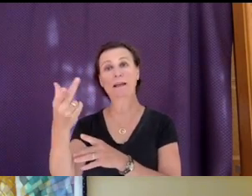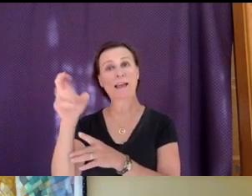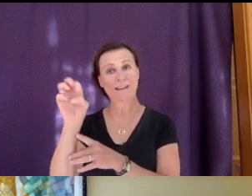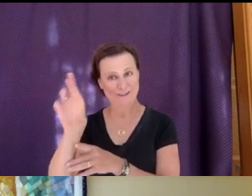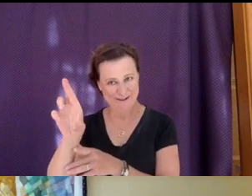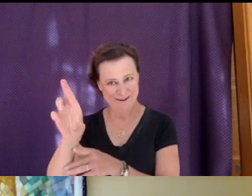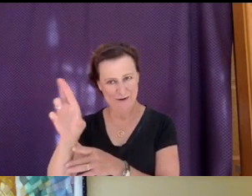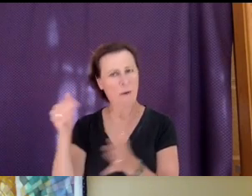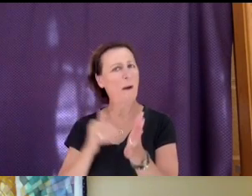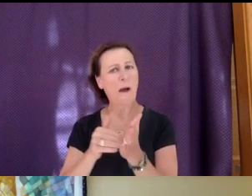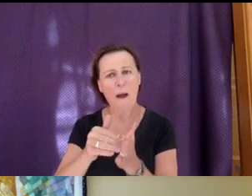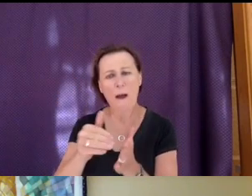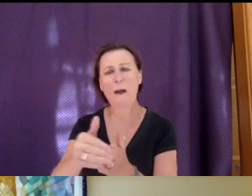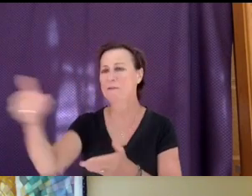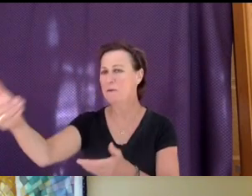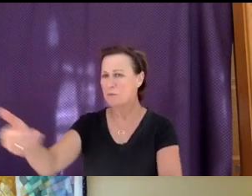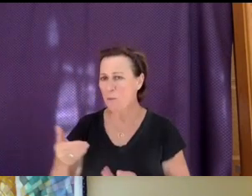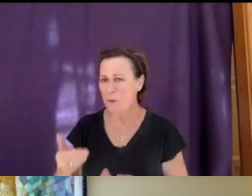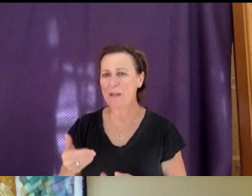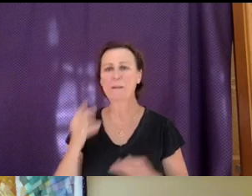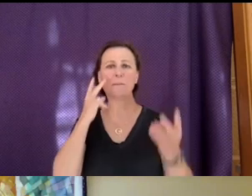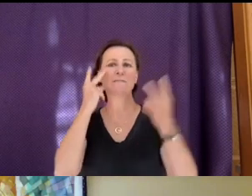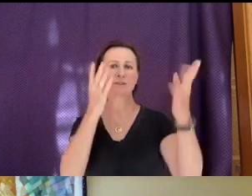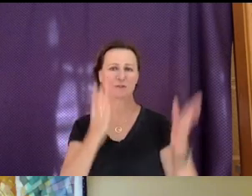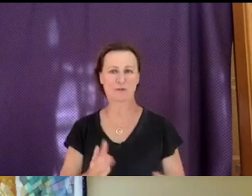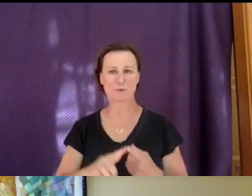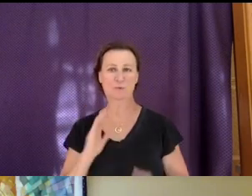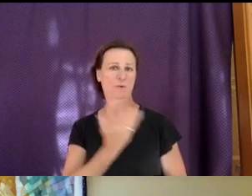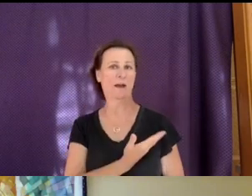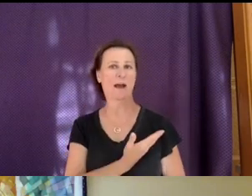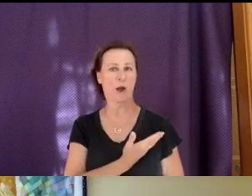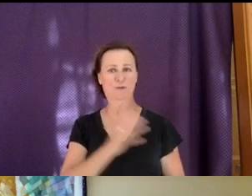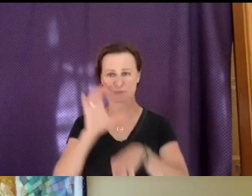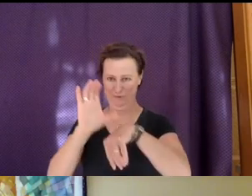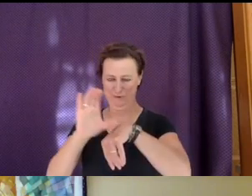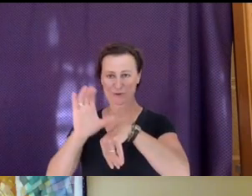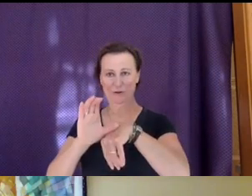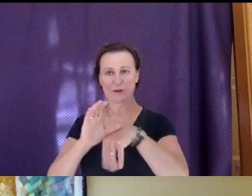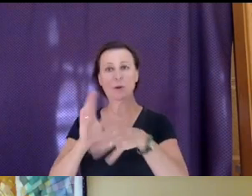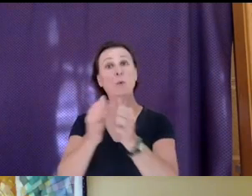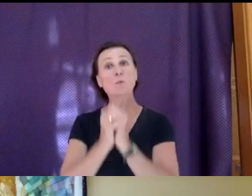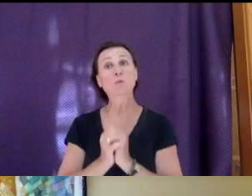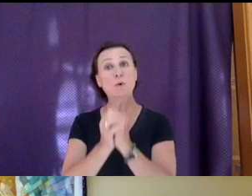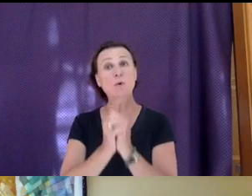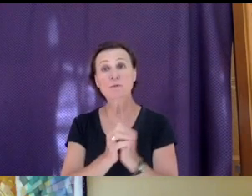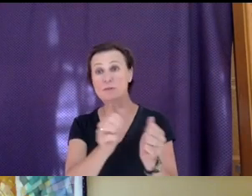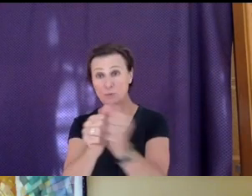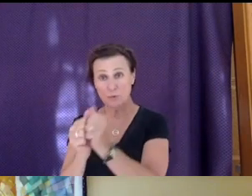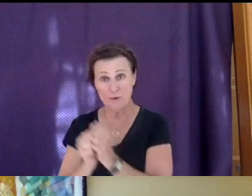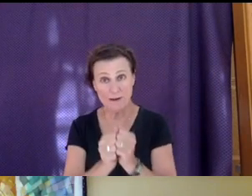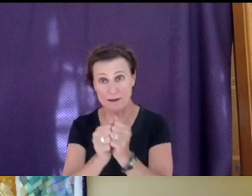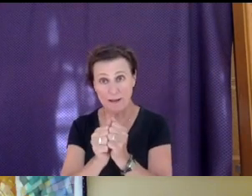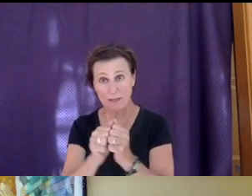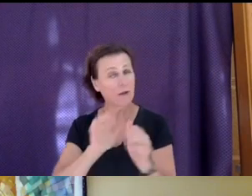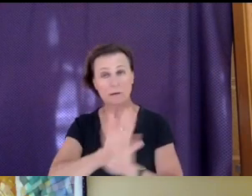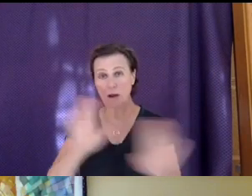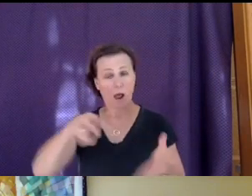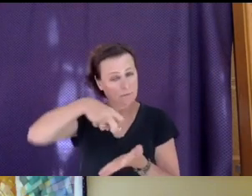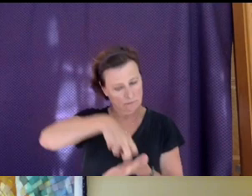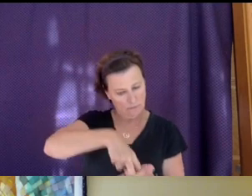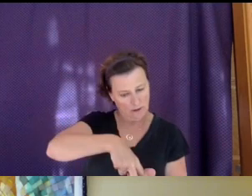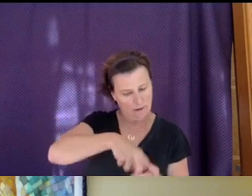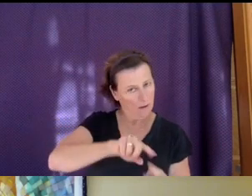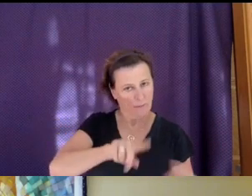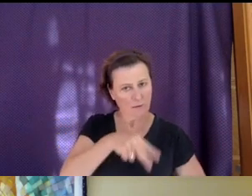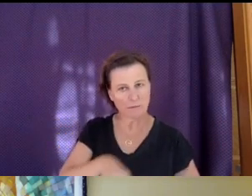pulpit. So let us worship together, not by kneeling down, but by looking up,